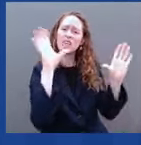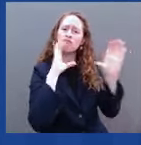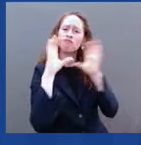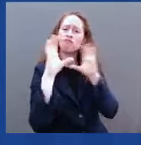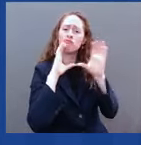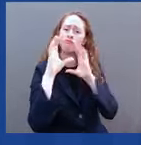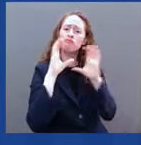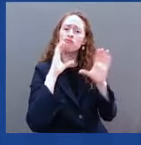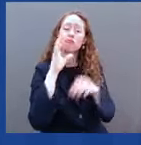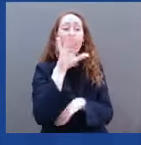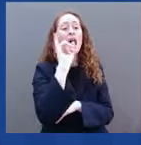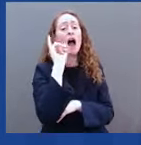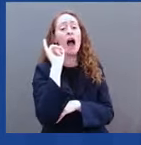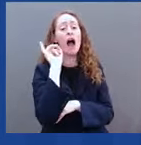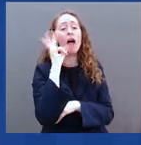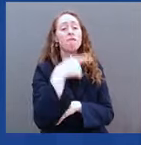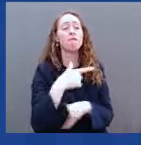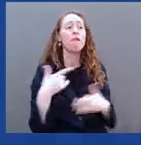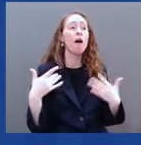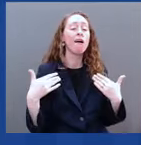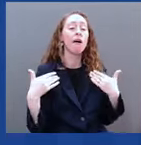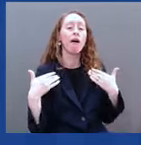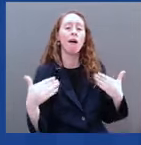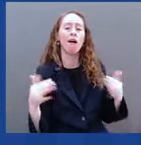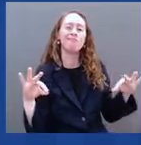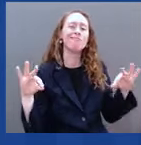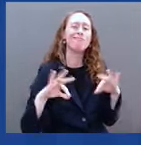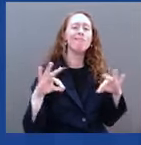reported and as what it was expected.